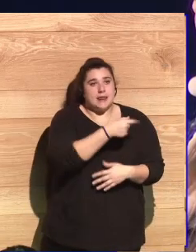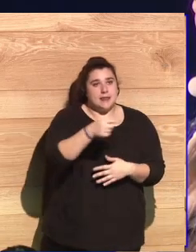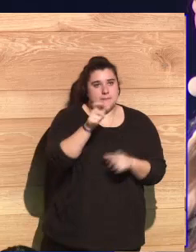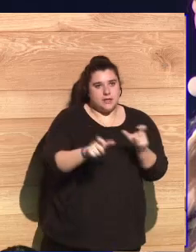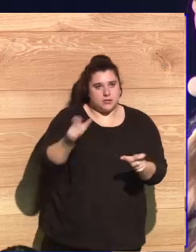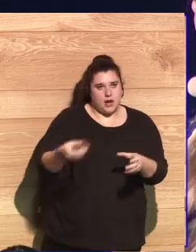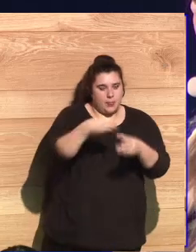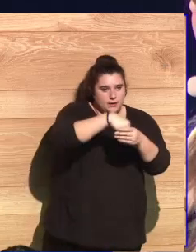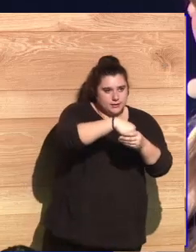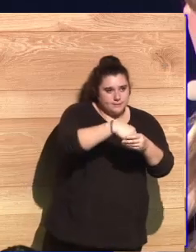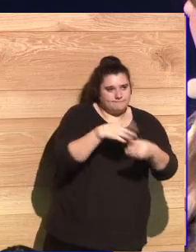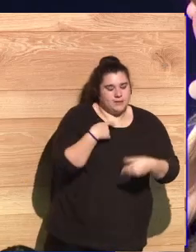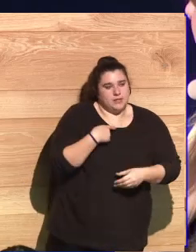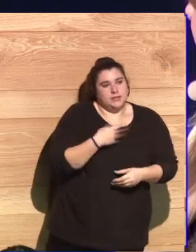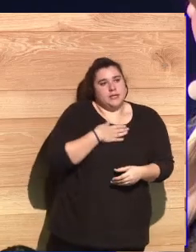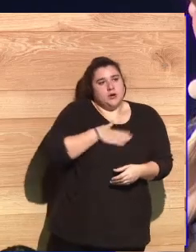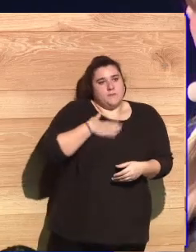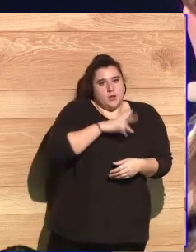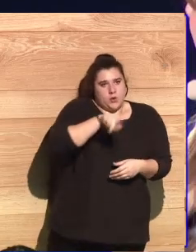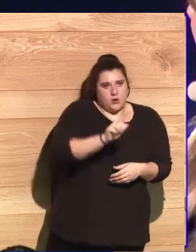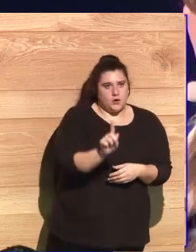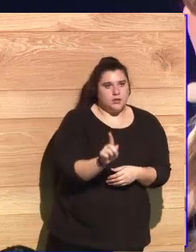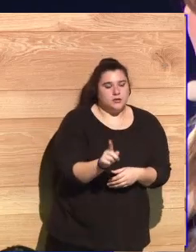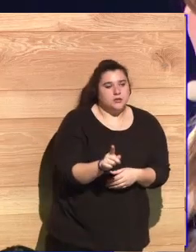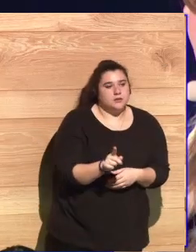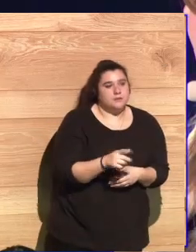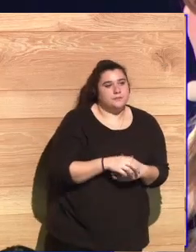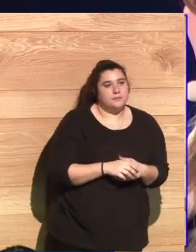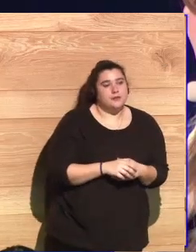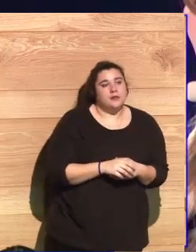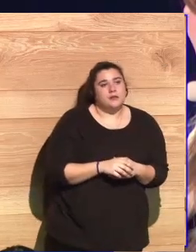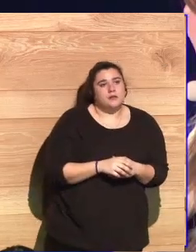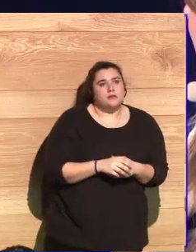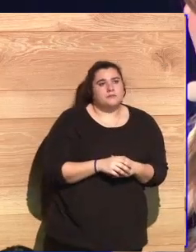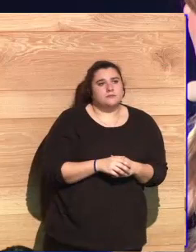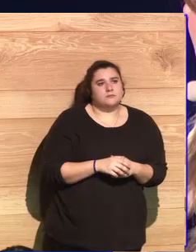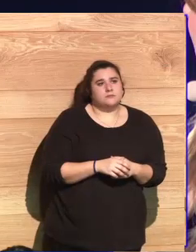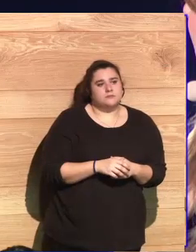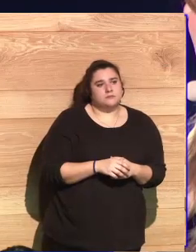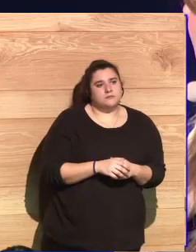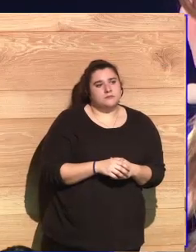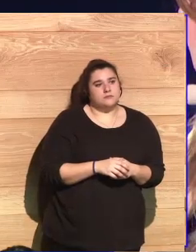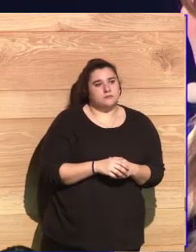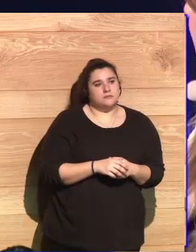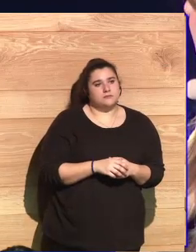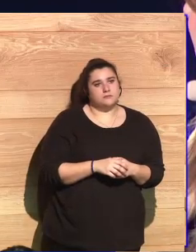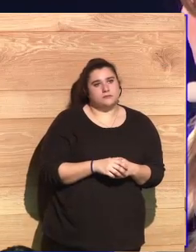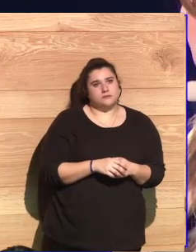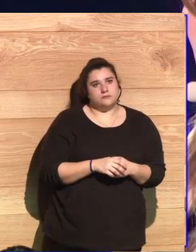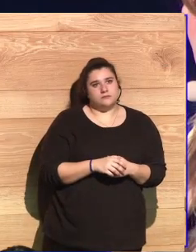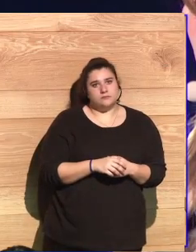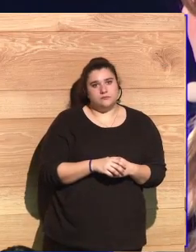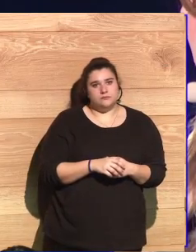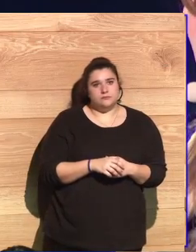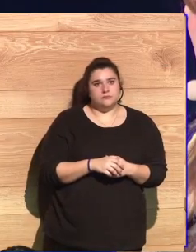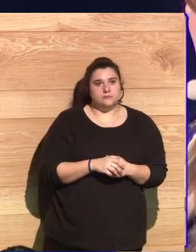2 guards to watch over it. When people I don't care how nice the